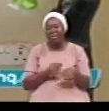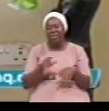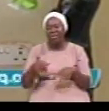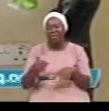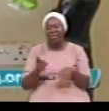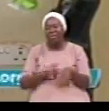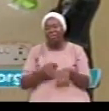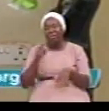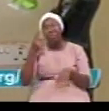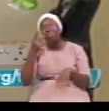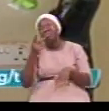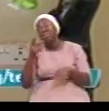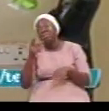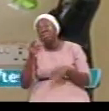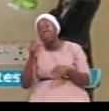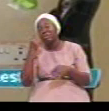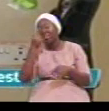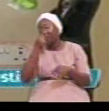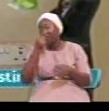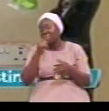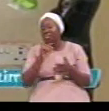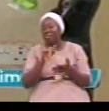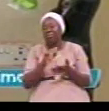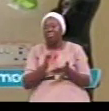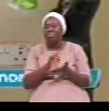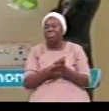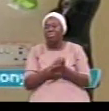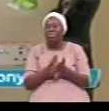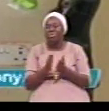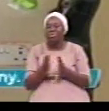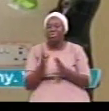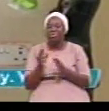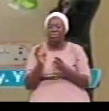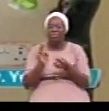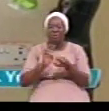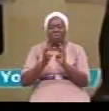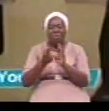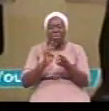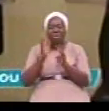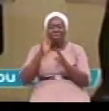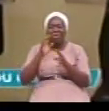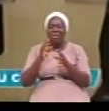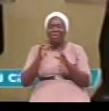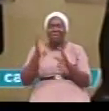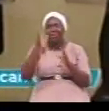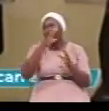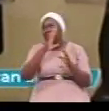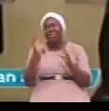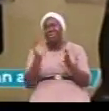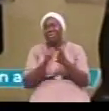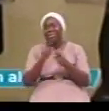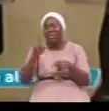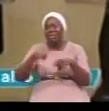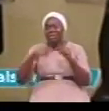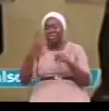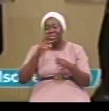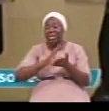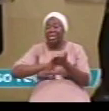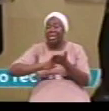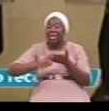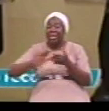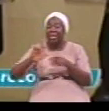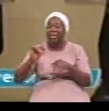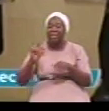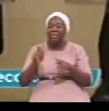look outside, my eyes will be very, the weather will be so cloudy that I cannot see clearly. Then I